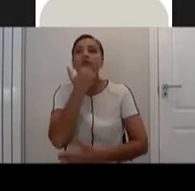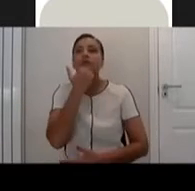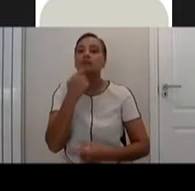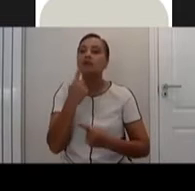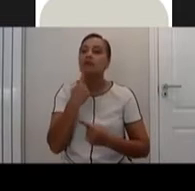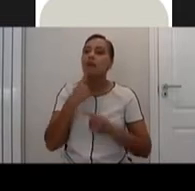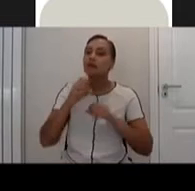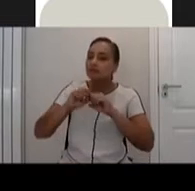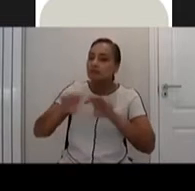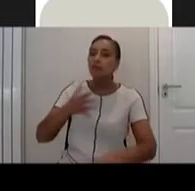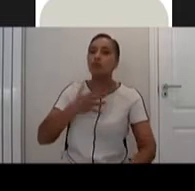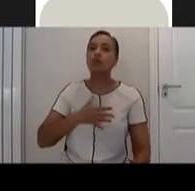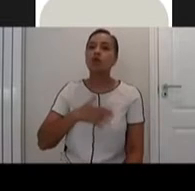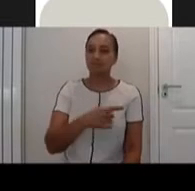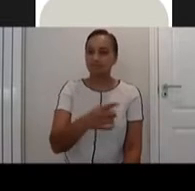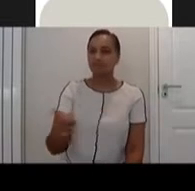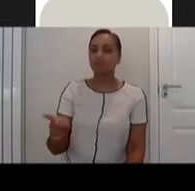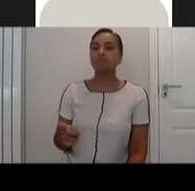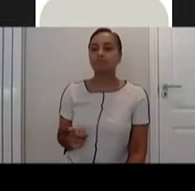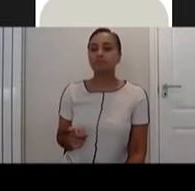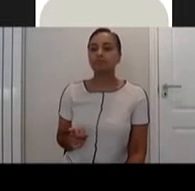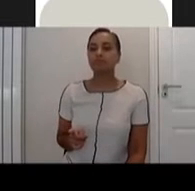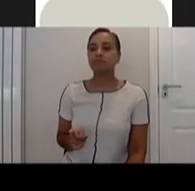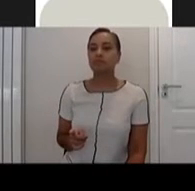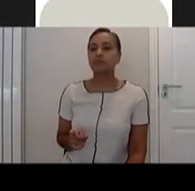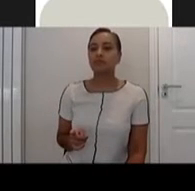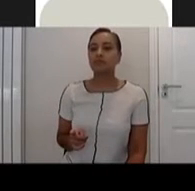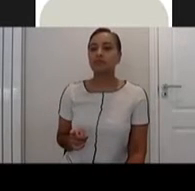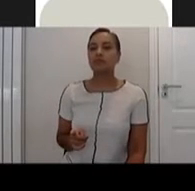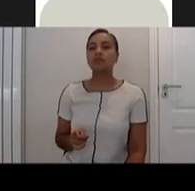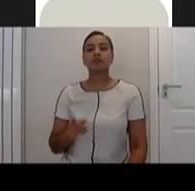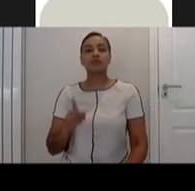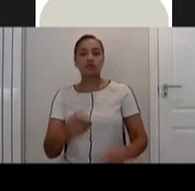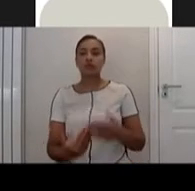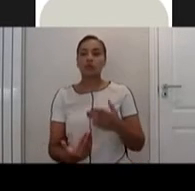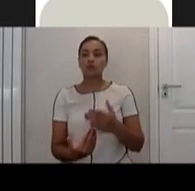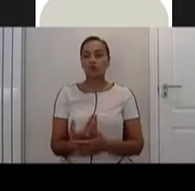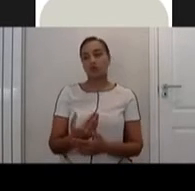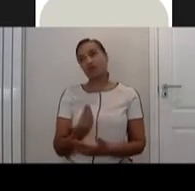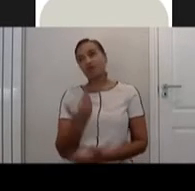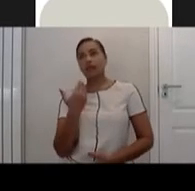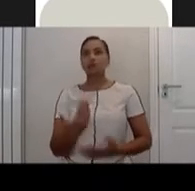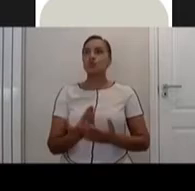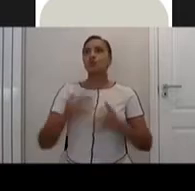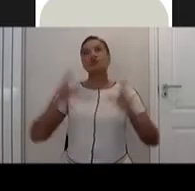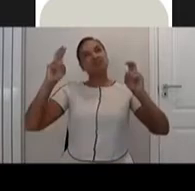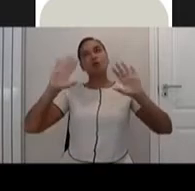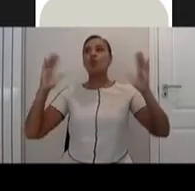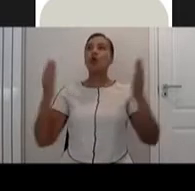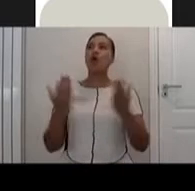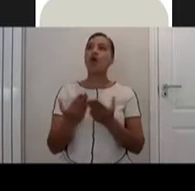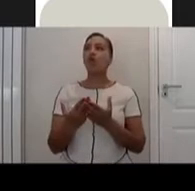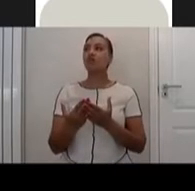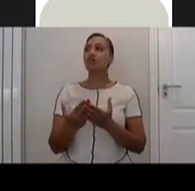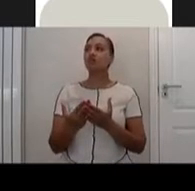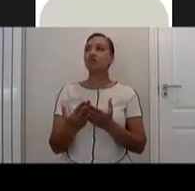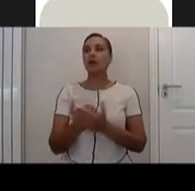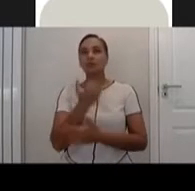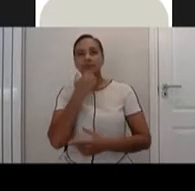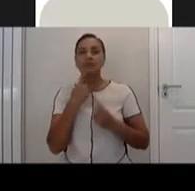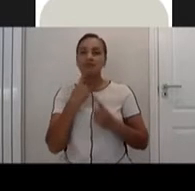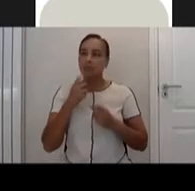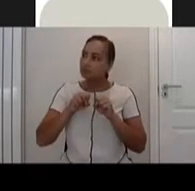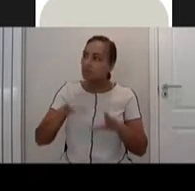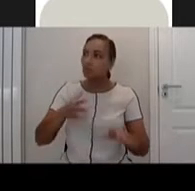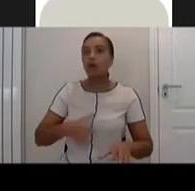looking at services again in this kind of new world, making sure that everything